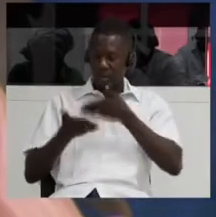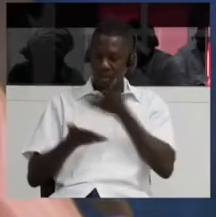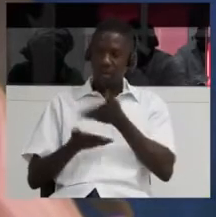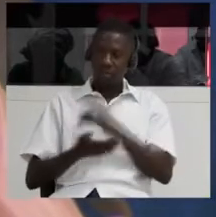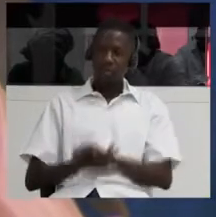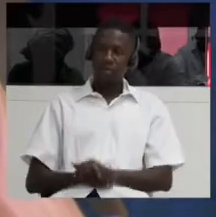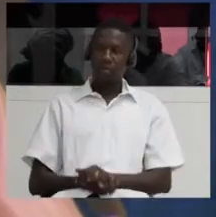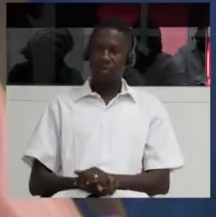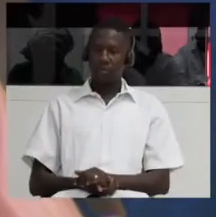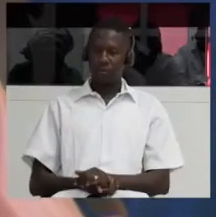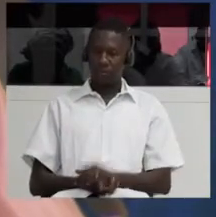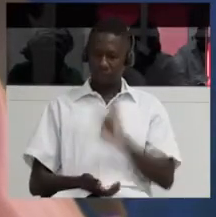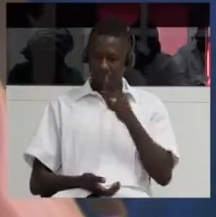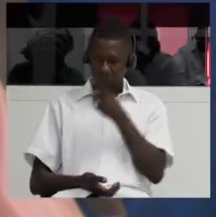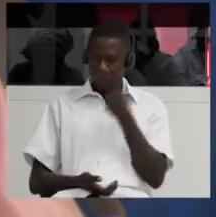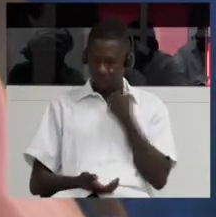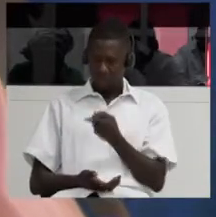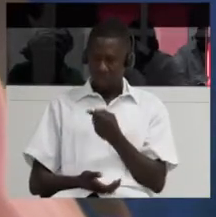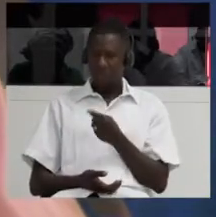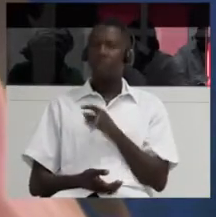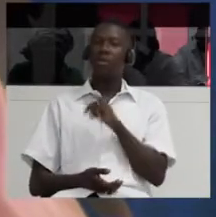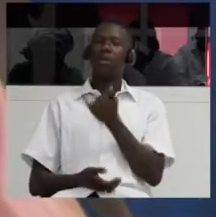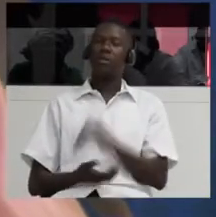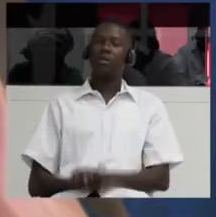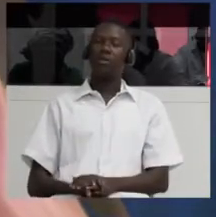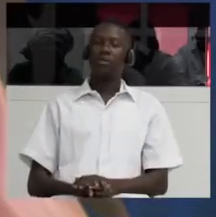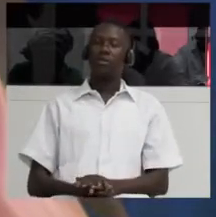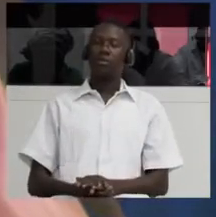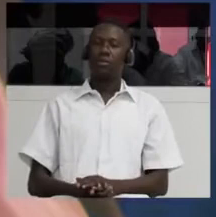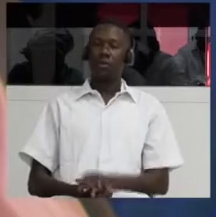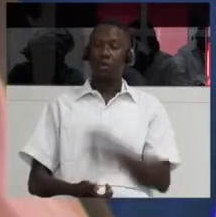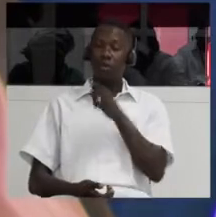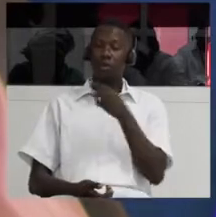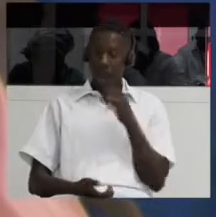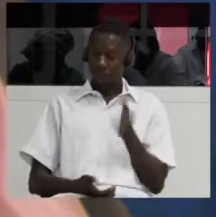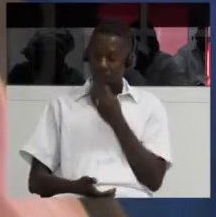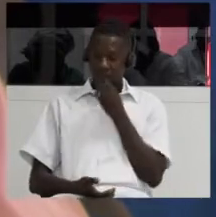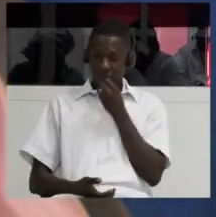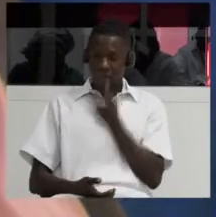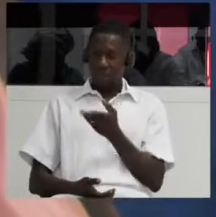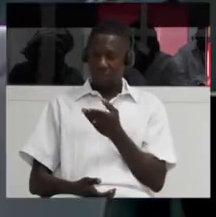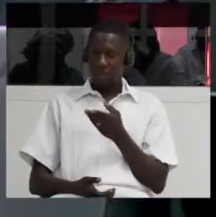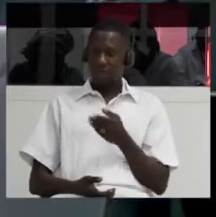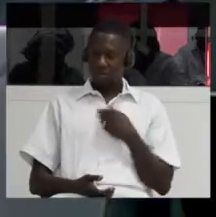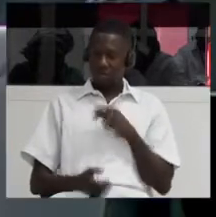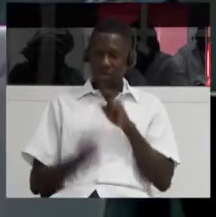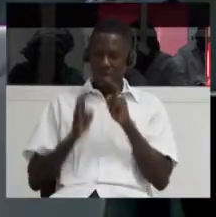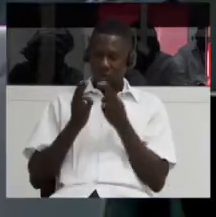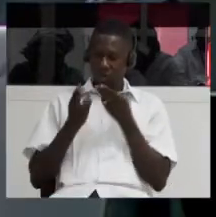Can you see it? Yes. And you went on to say as follows, and I quote,